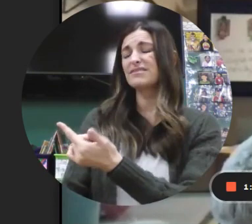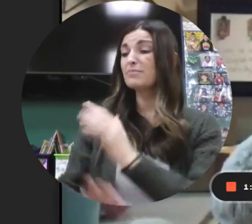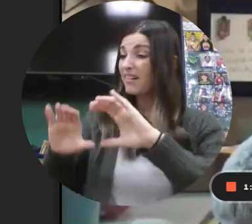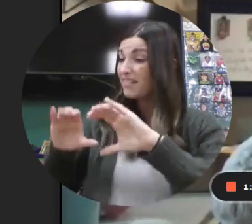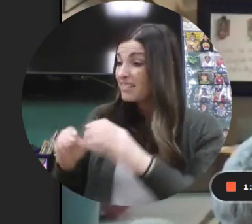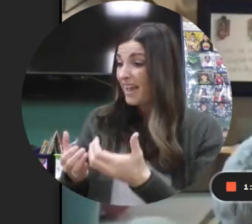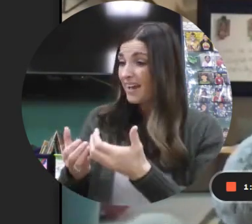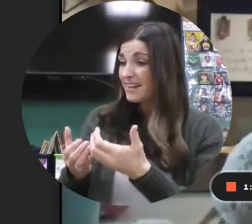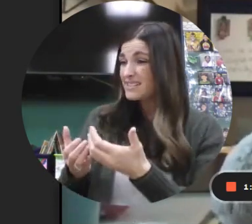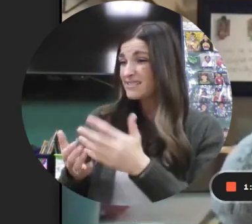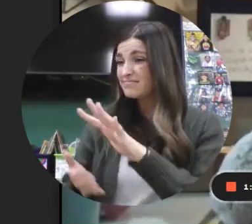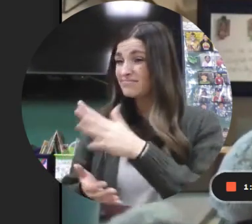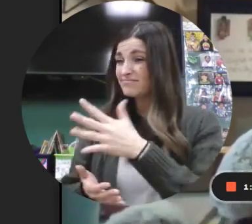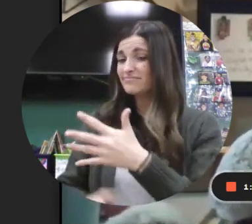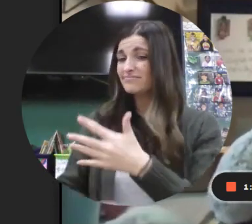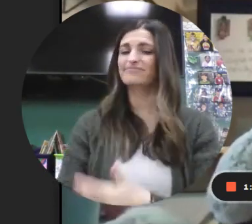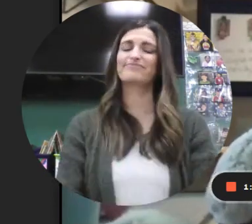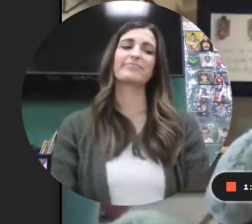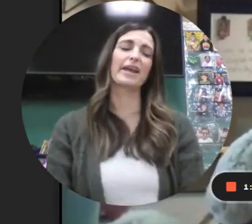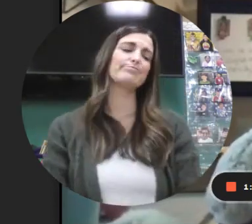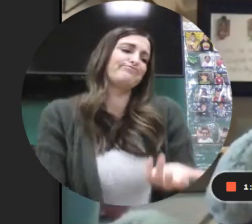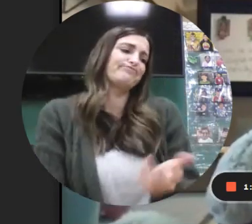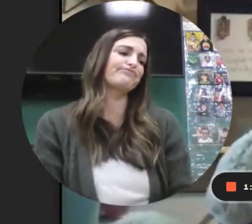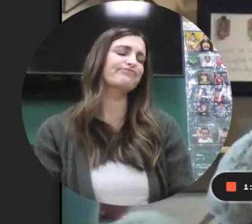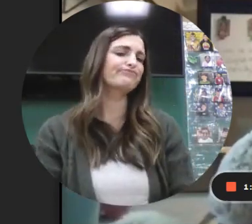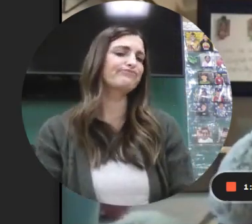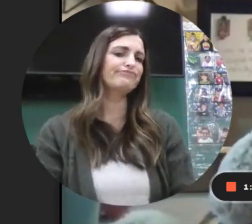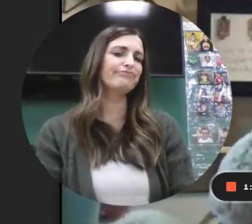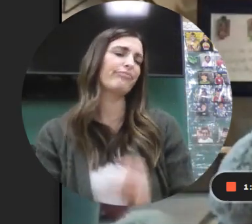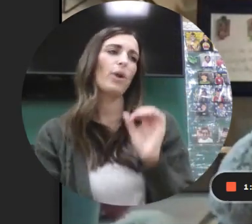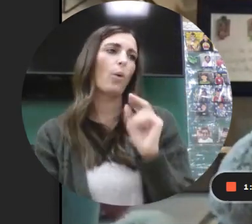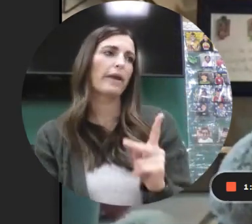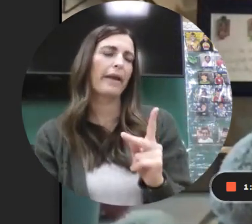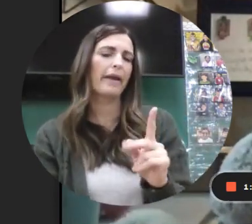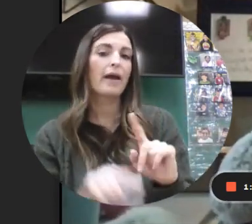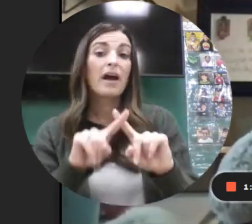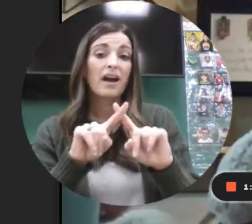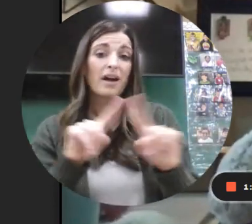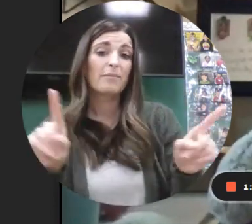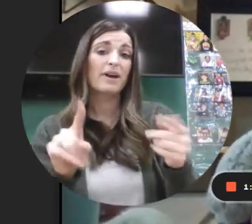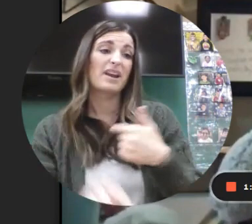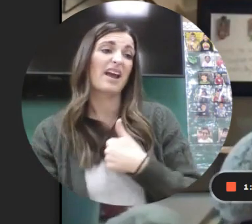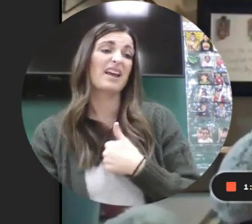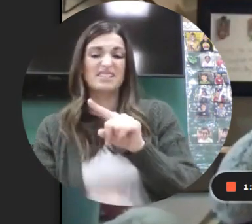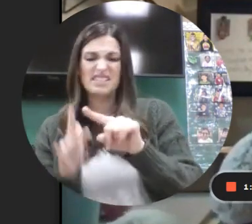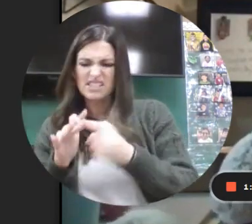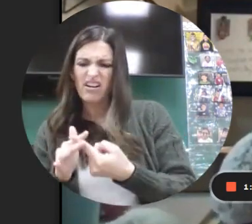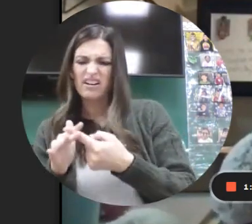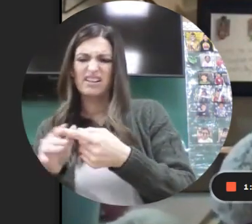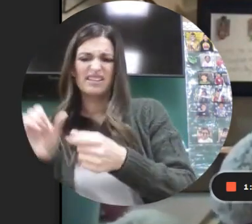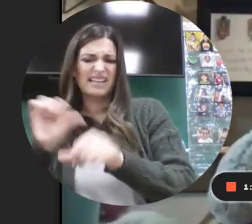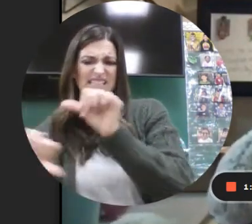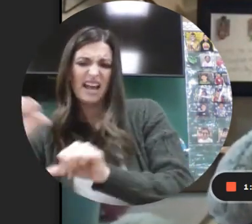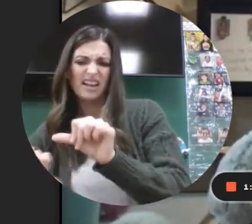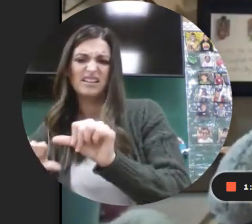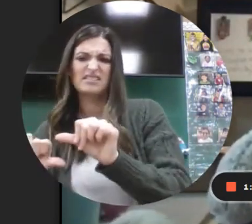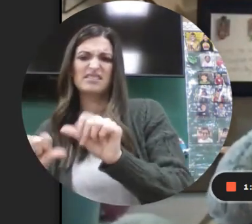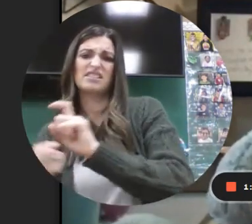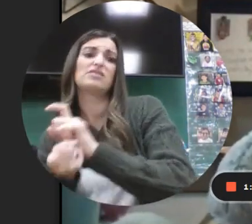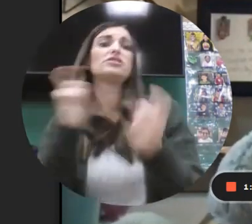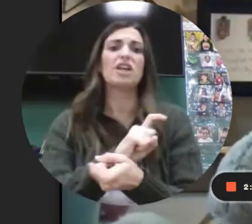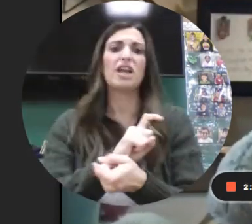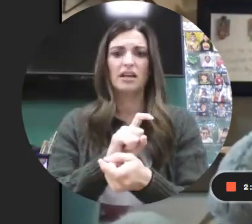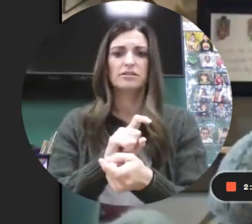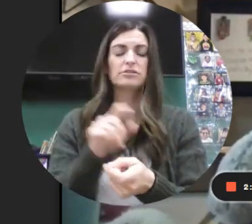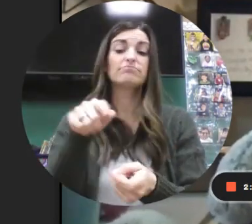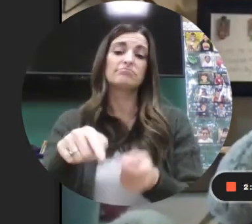classes?" I shrugged. "Okay, but I just got going with one thing and then it was time for something else. Math